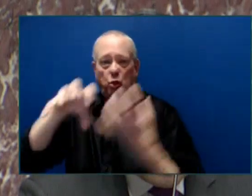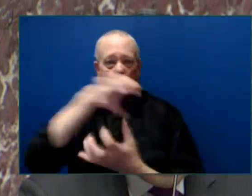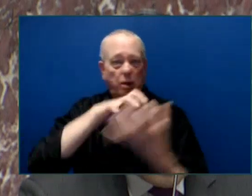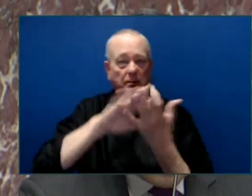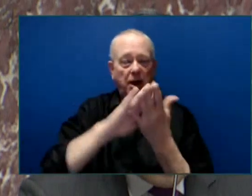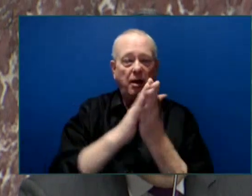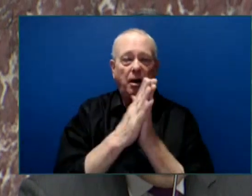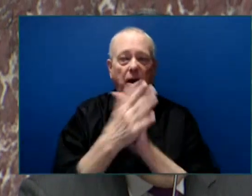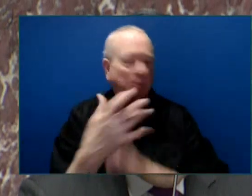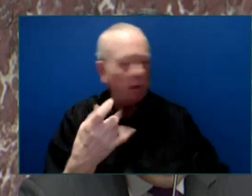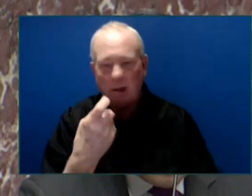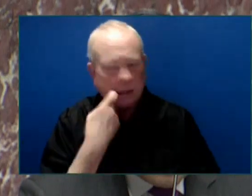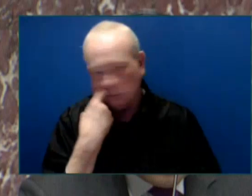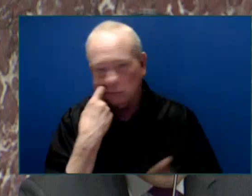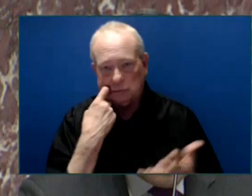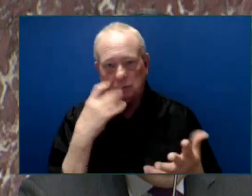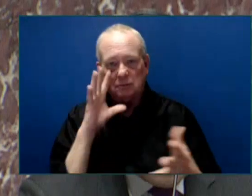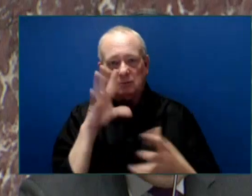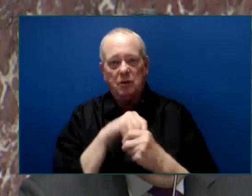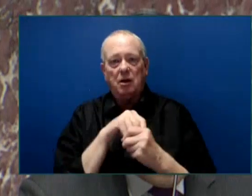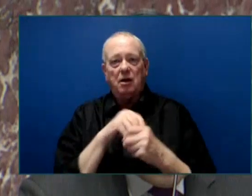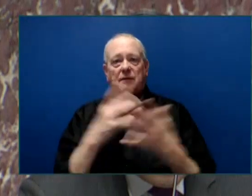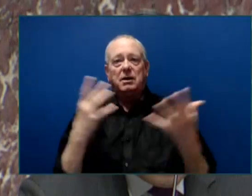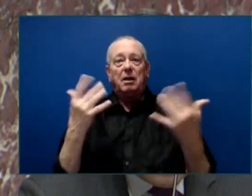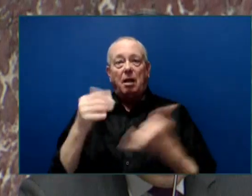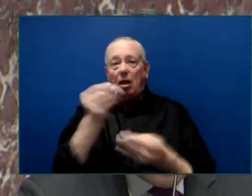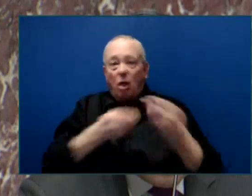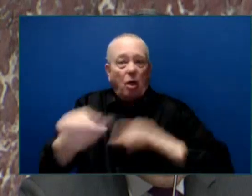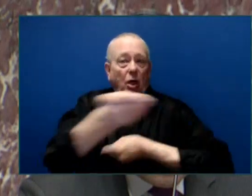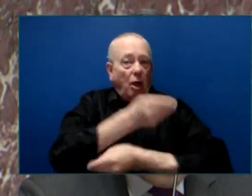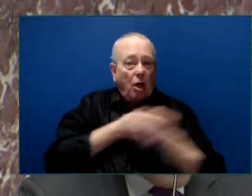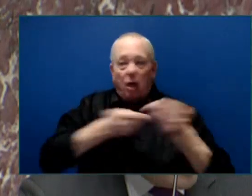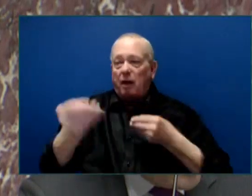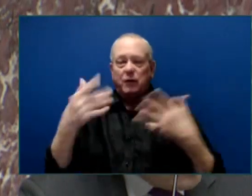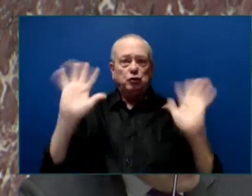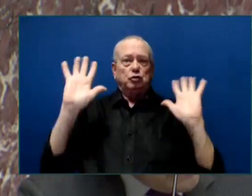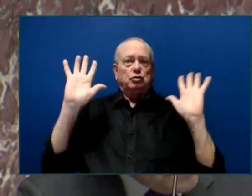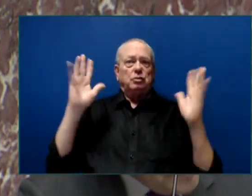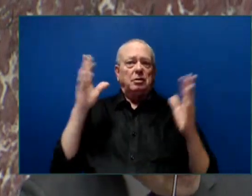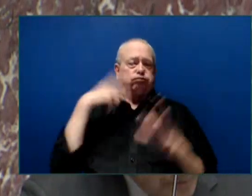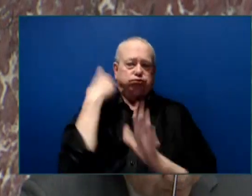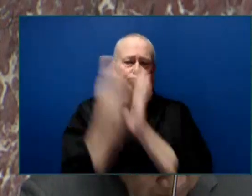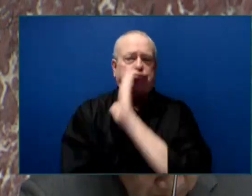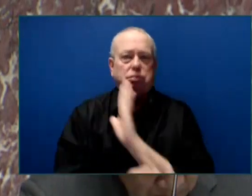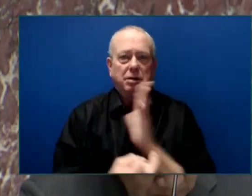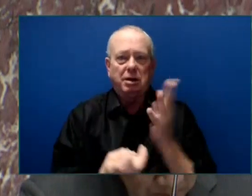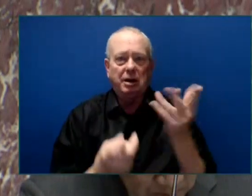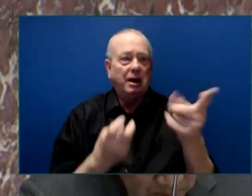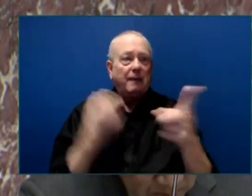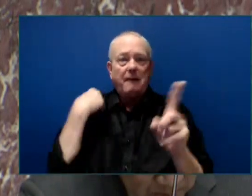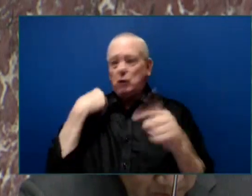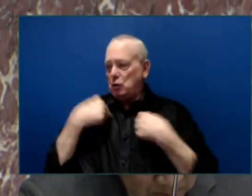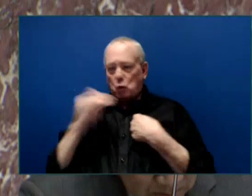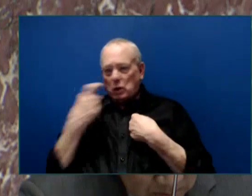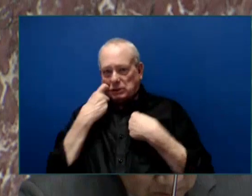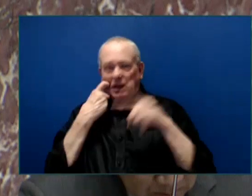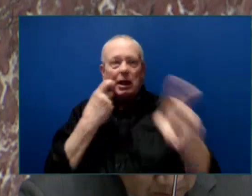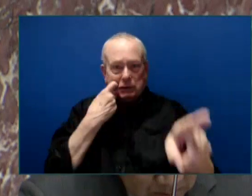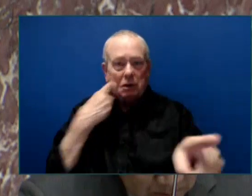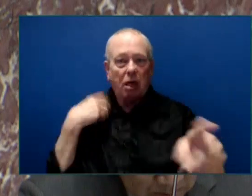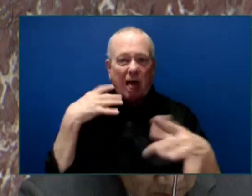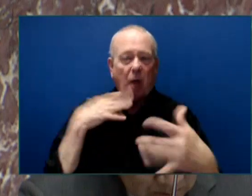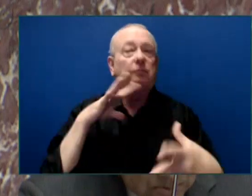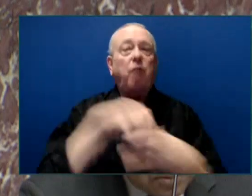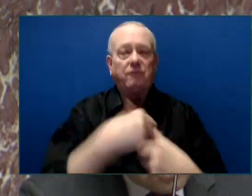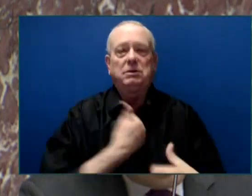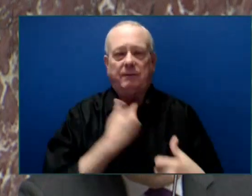and open substance use. This is what one study participant reported, and I quote, "In all honesty,